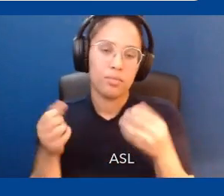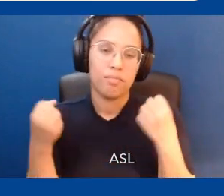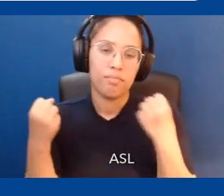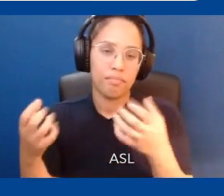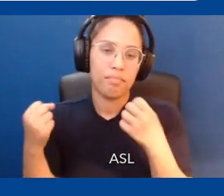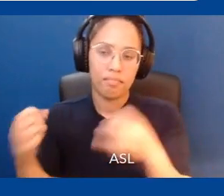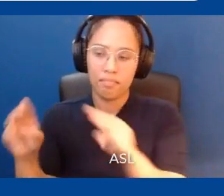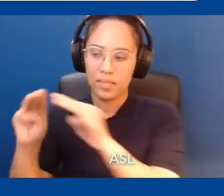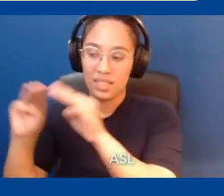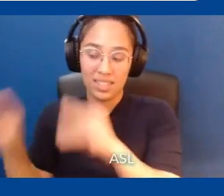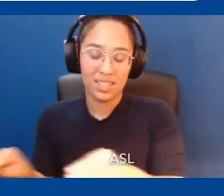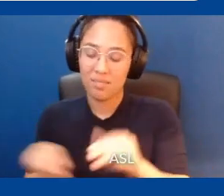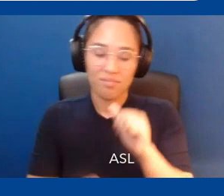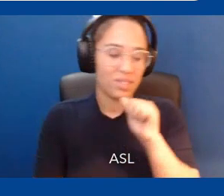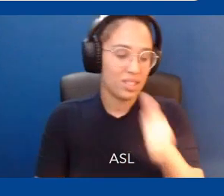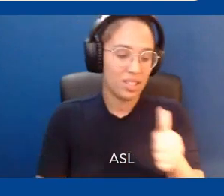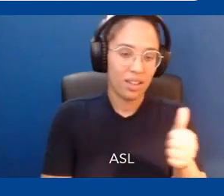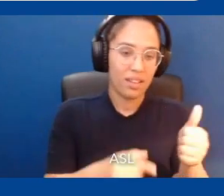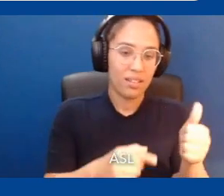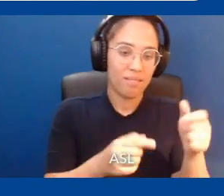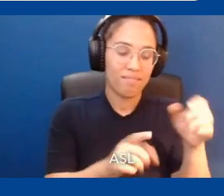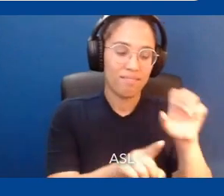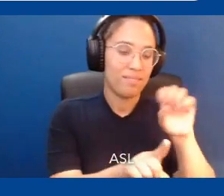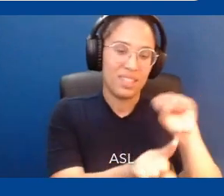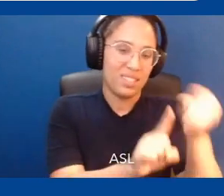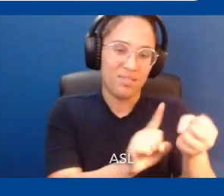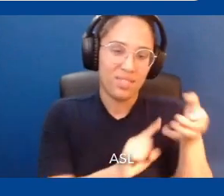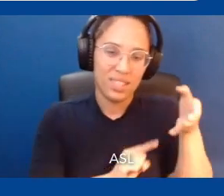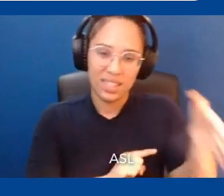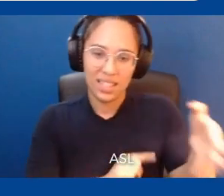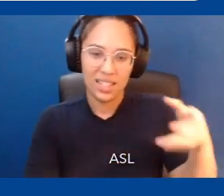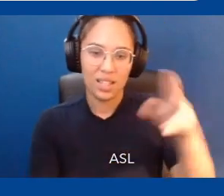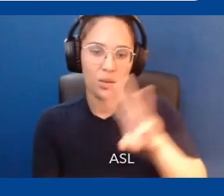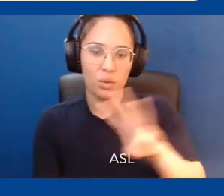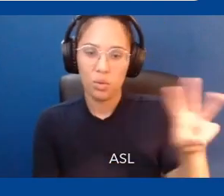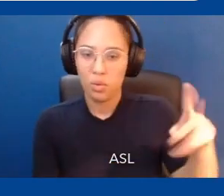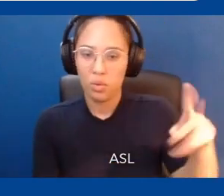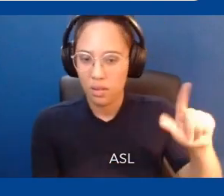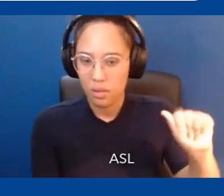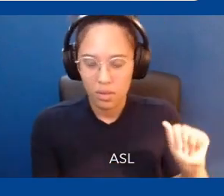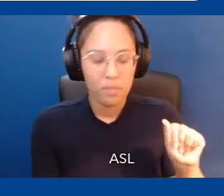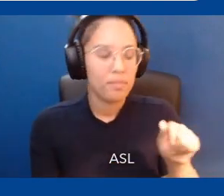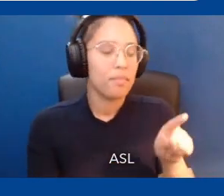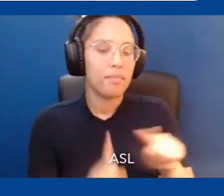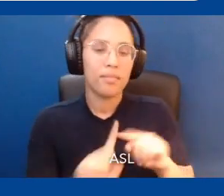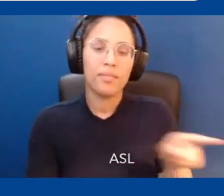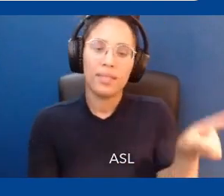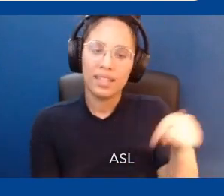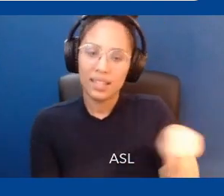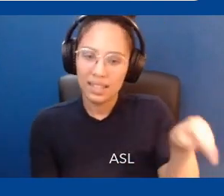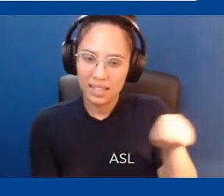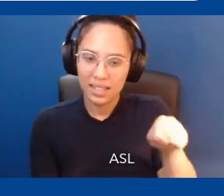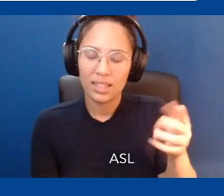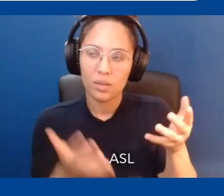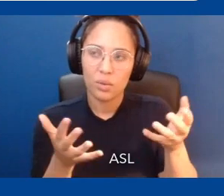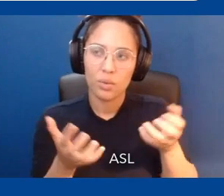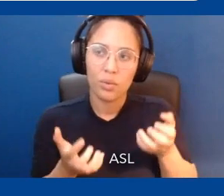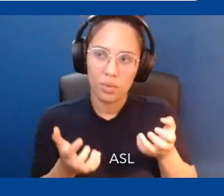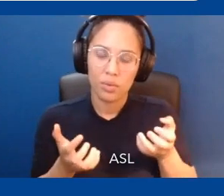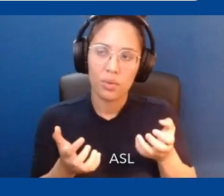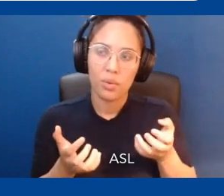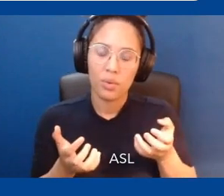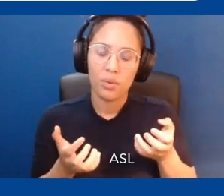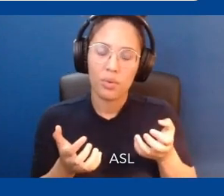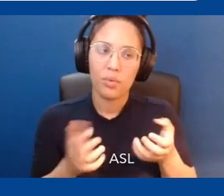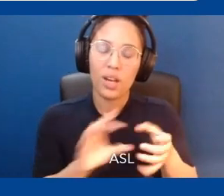case in West Papua. So they want a different kind of relationship that kind of repair the